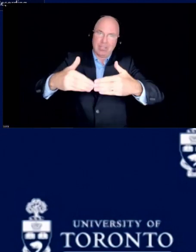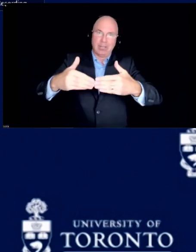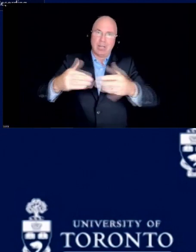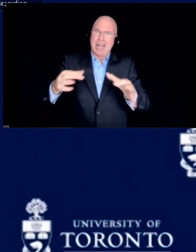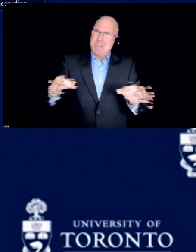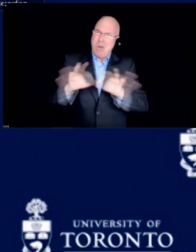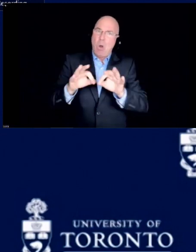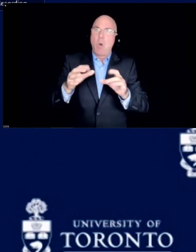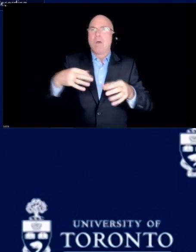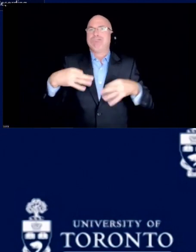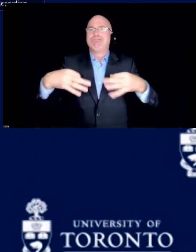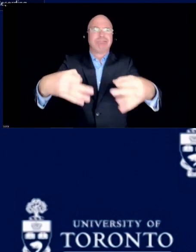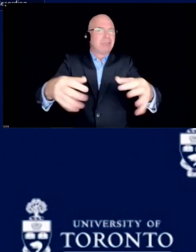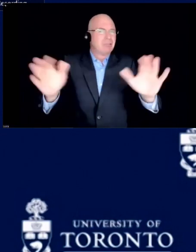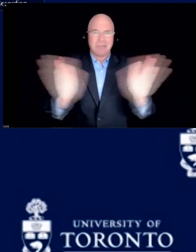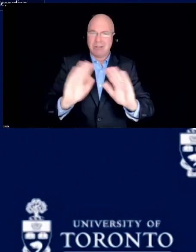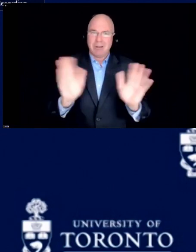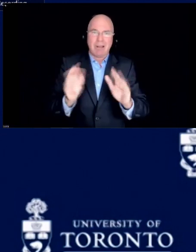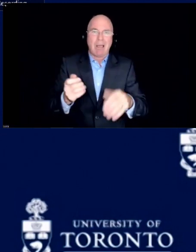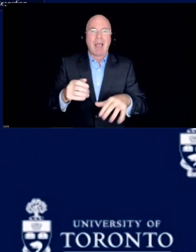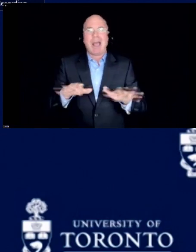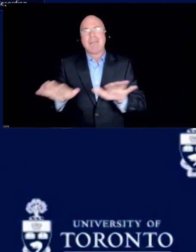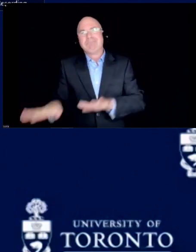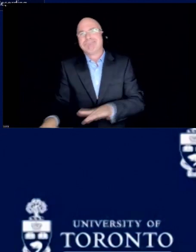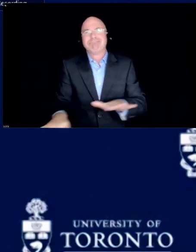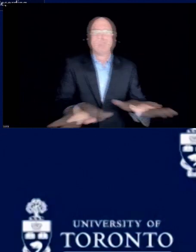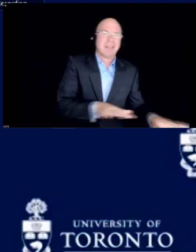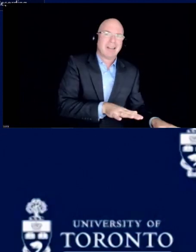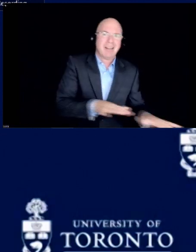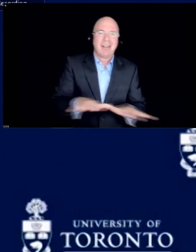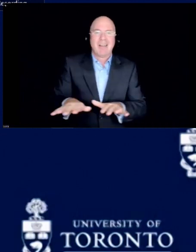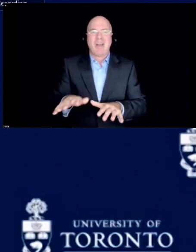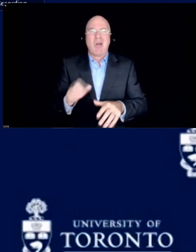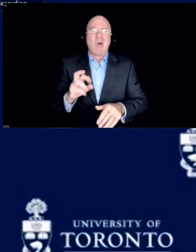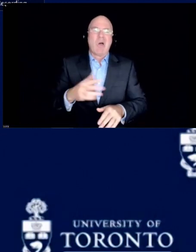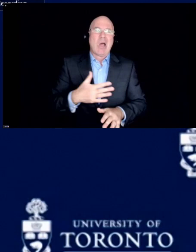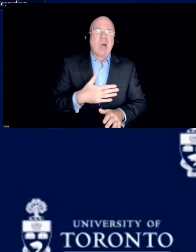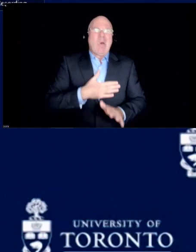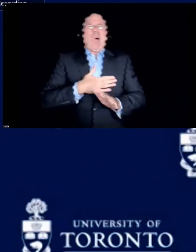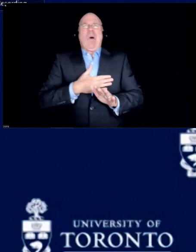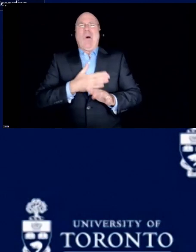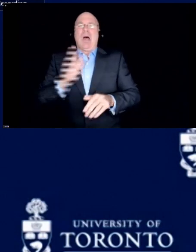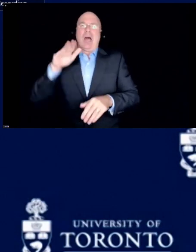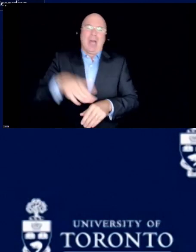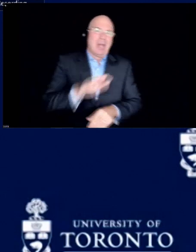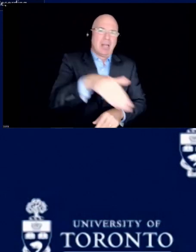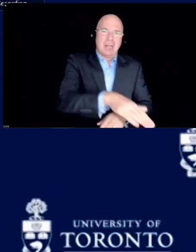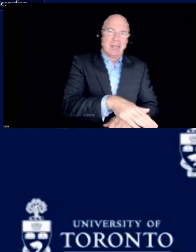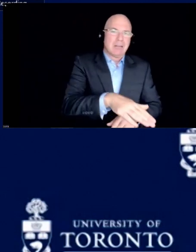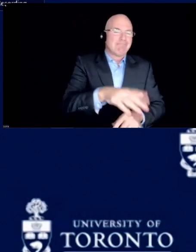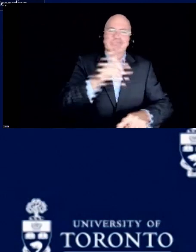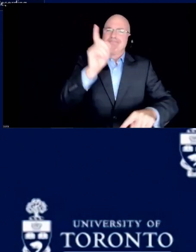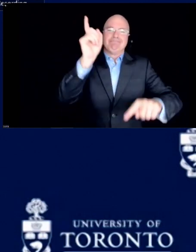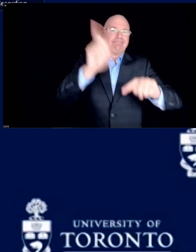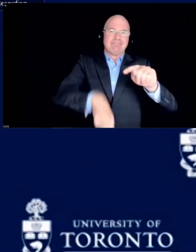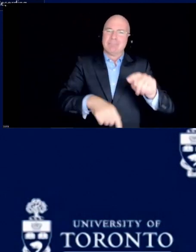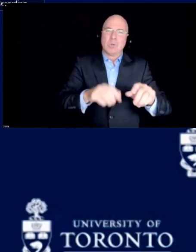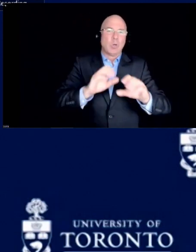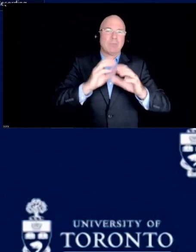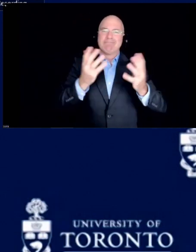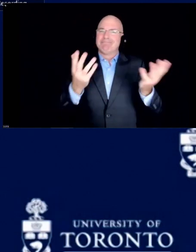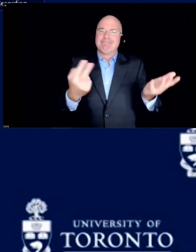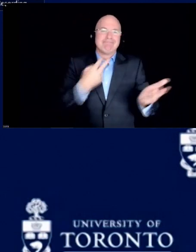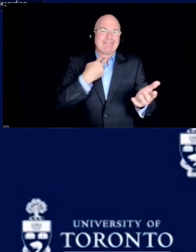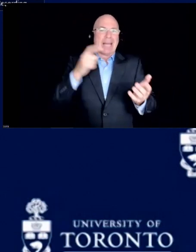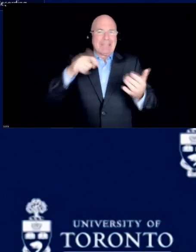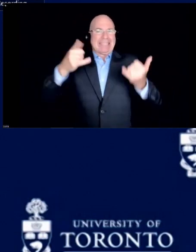Incremental, piecemeal, half-hearted, reactive, and episodic nudges of the conscience are a luxury we cannot afford. There